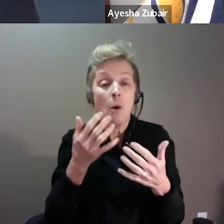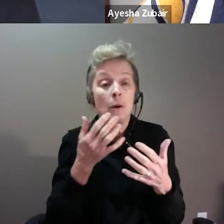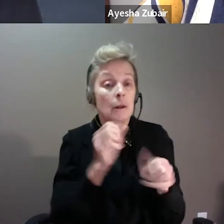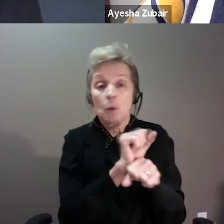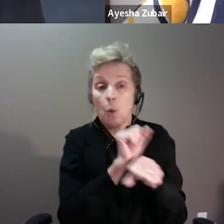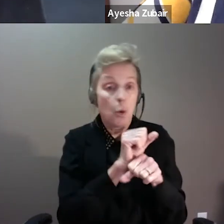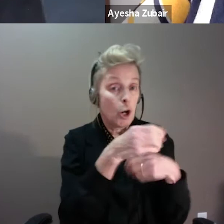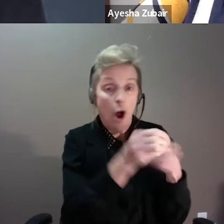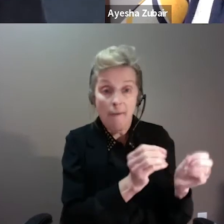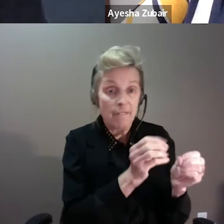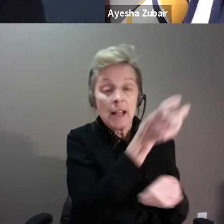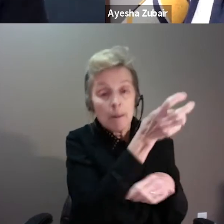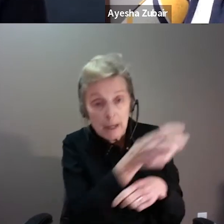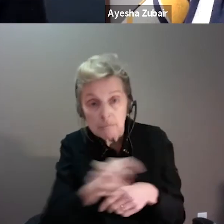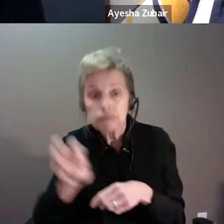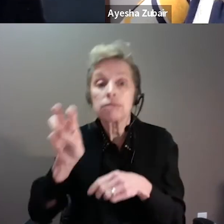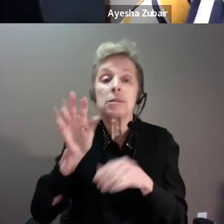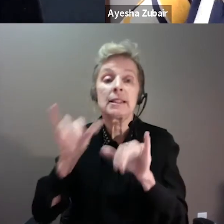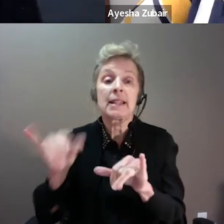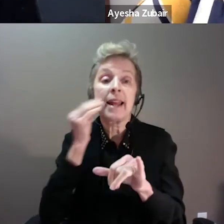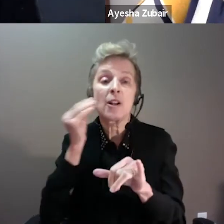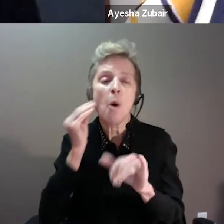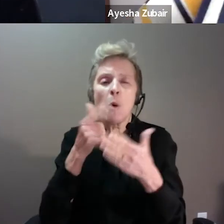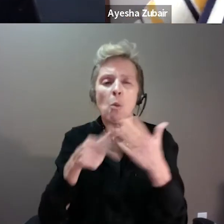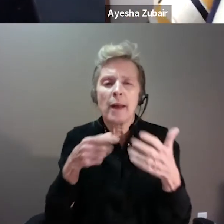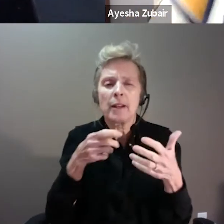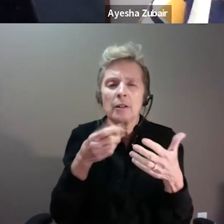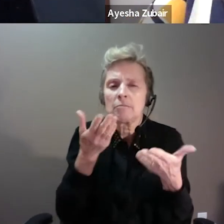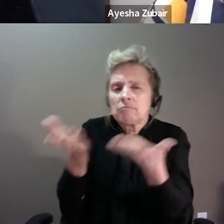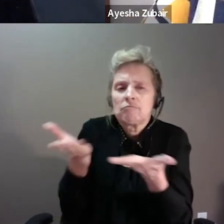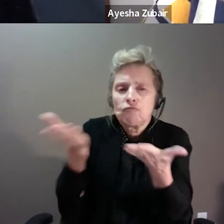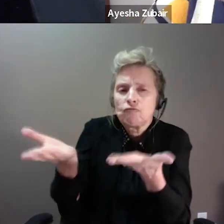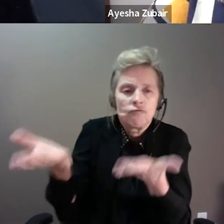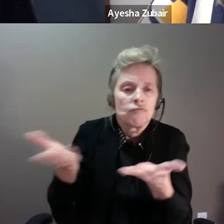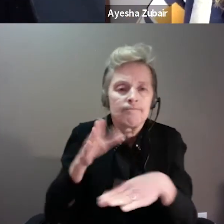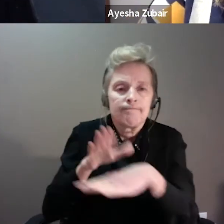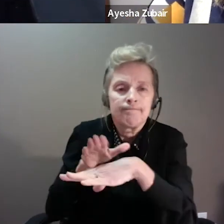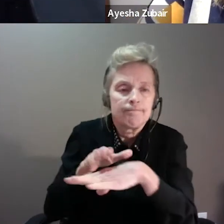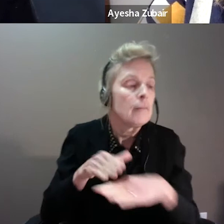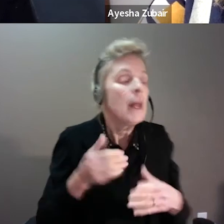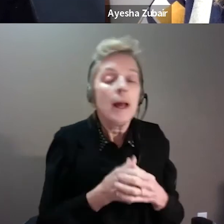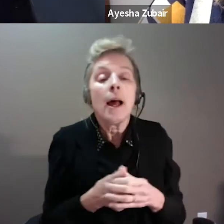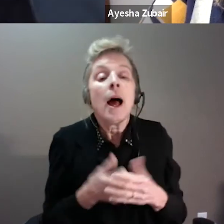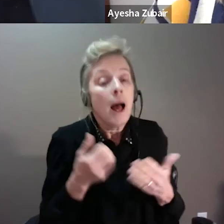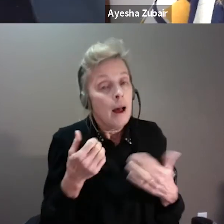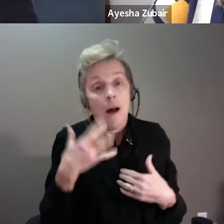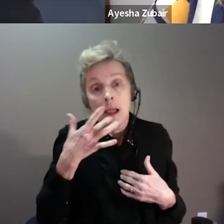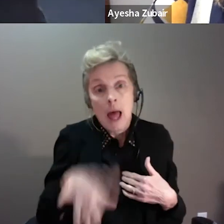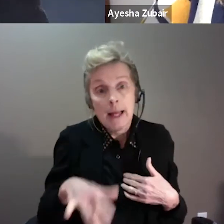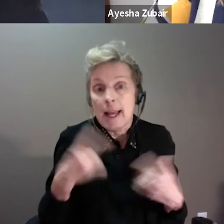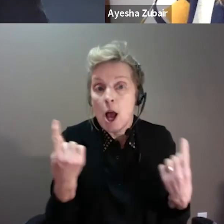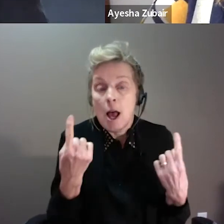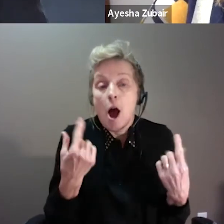environment? So I've been very fortunate, because I've always had this hybrid sort of work opportunity.